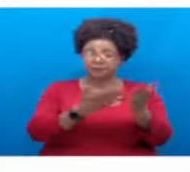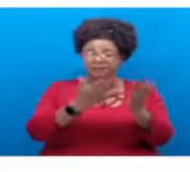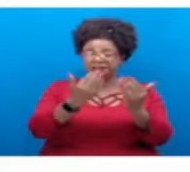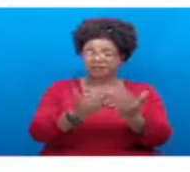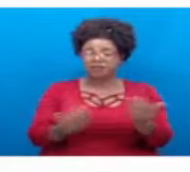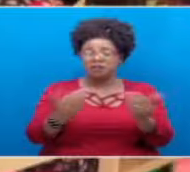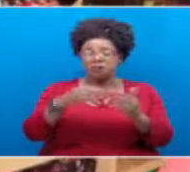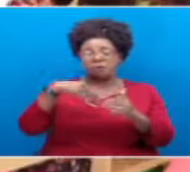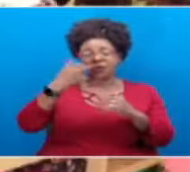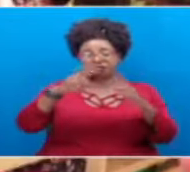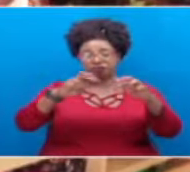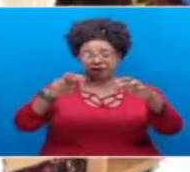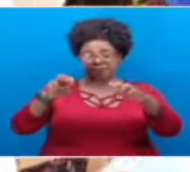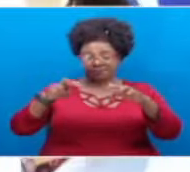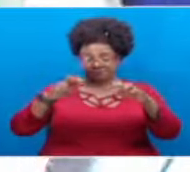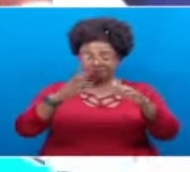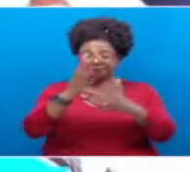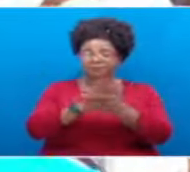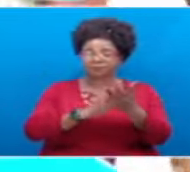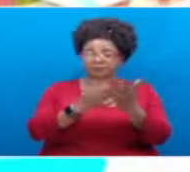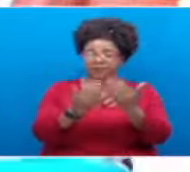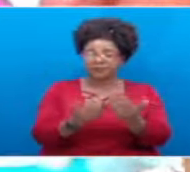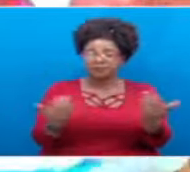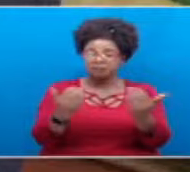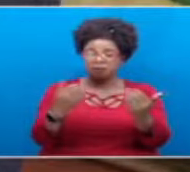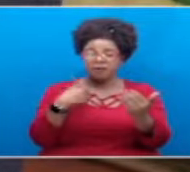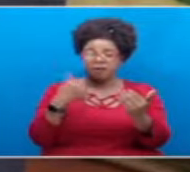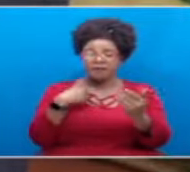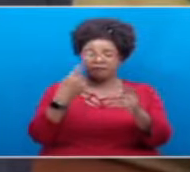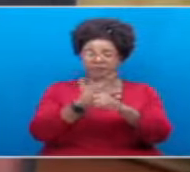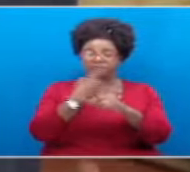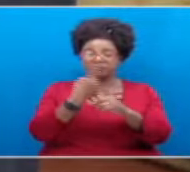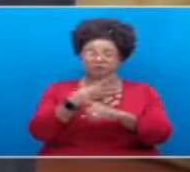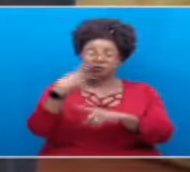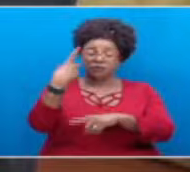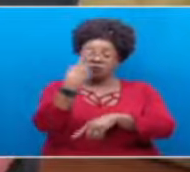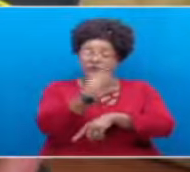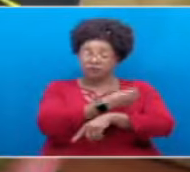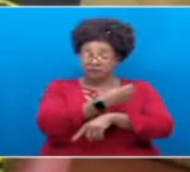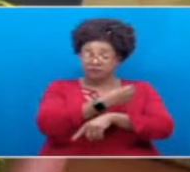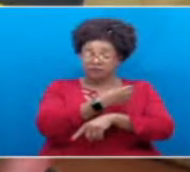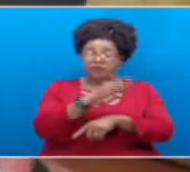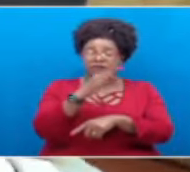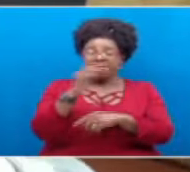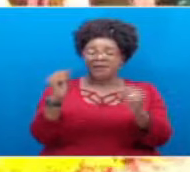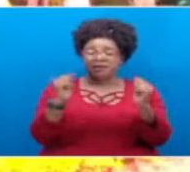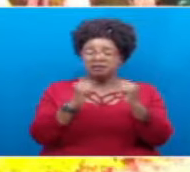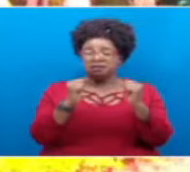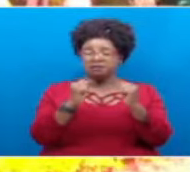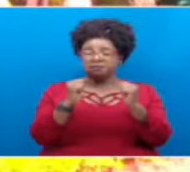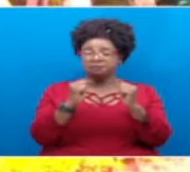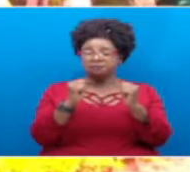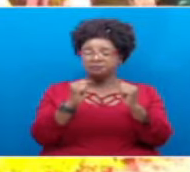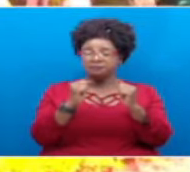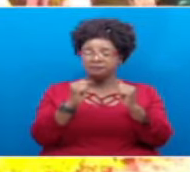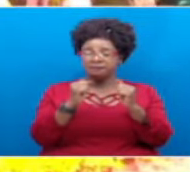checkup. Some of the children here will be receiving different doses of the malaria vaccine.